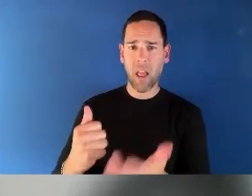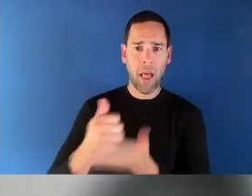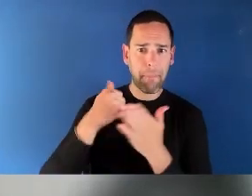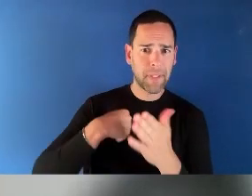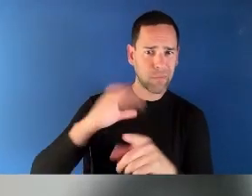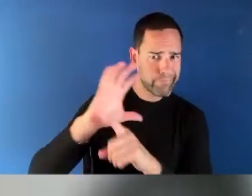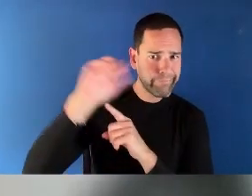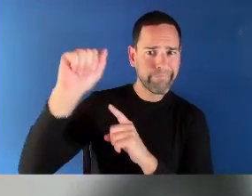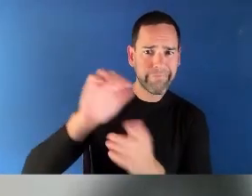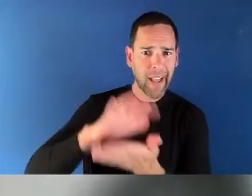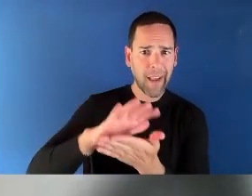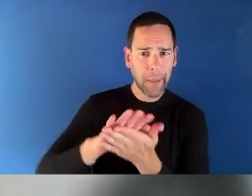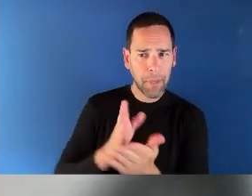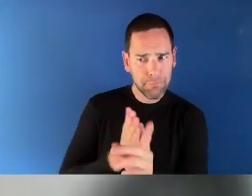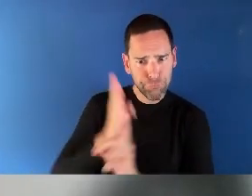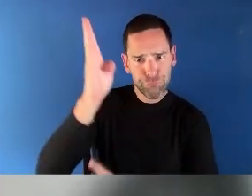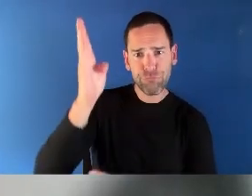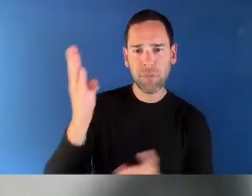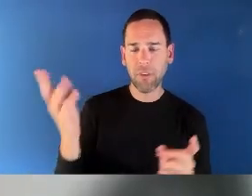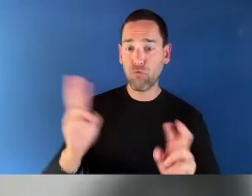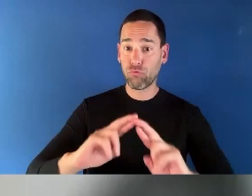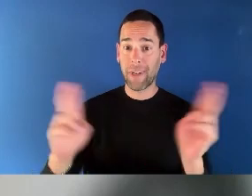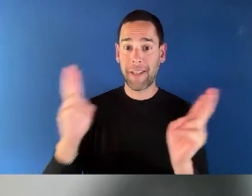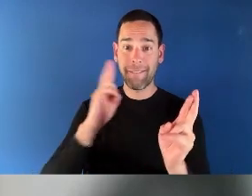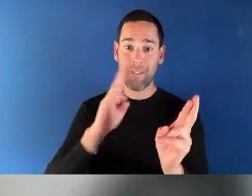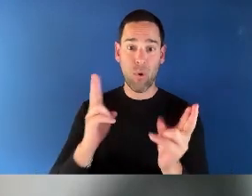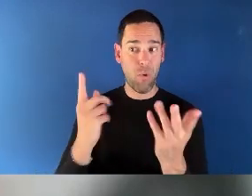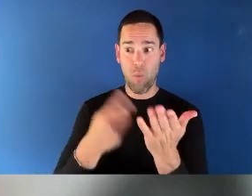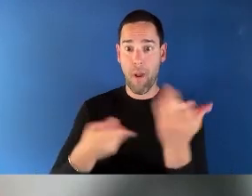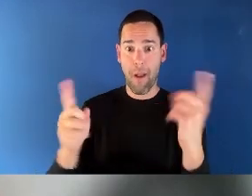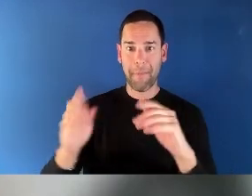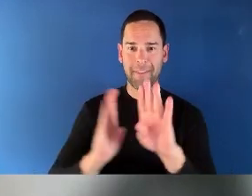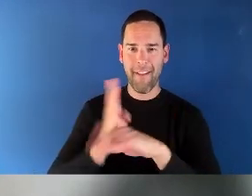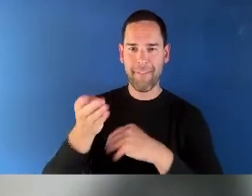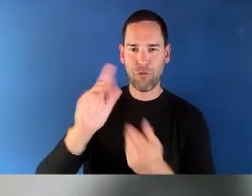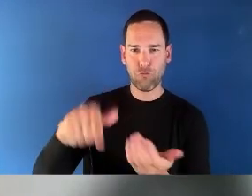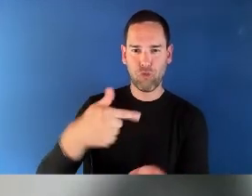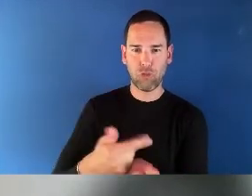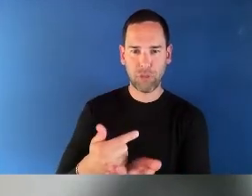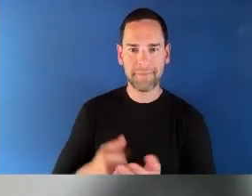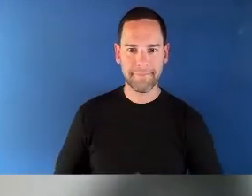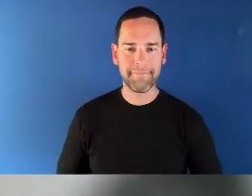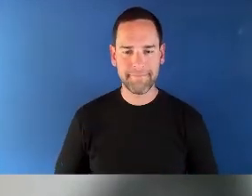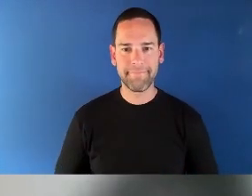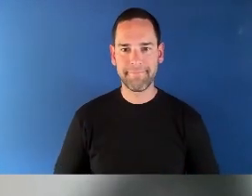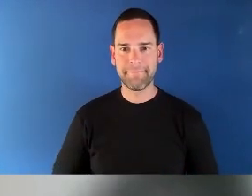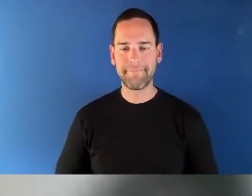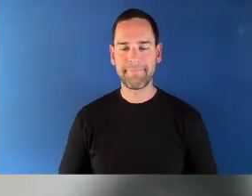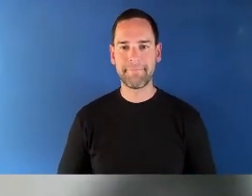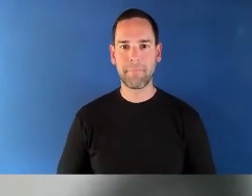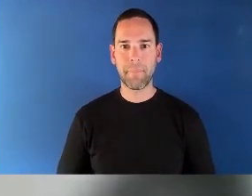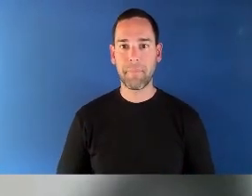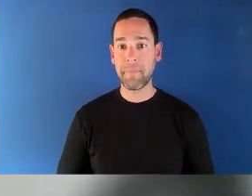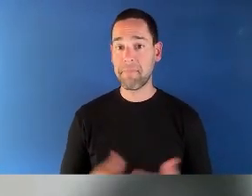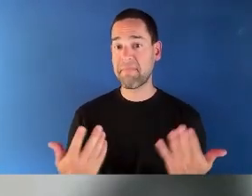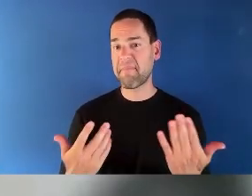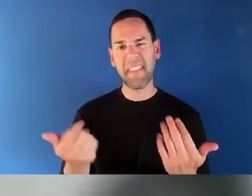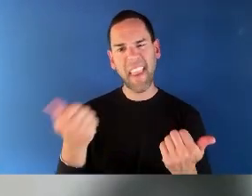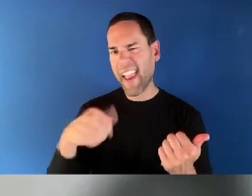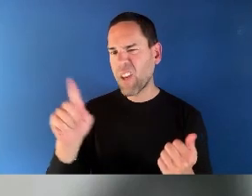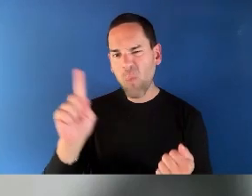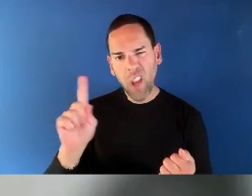and really prepared me for my post-school career. Um, and of course, anywhere you go,